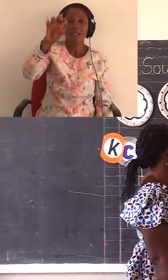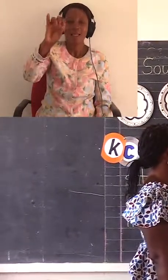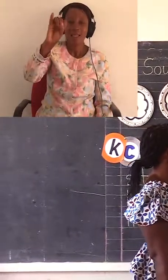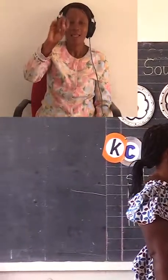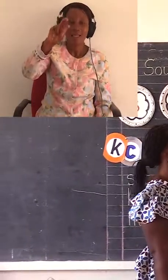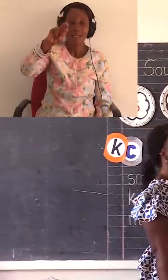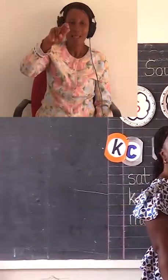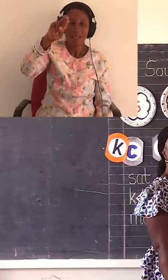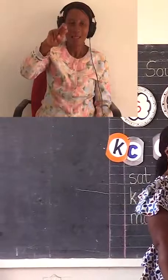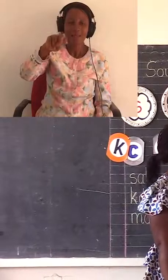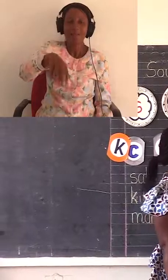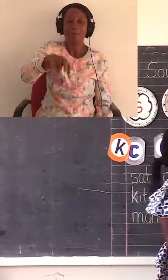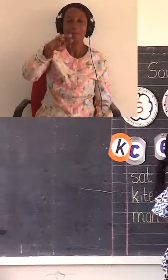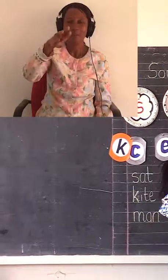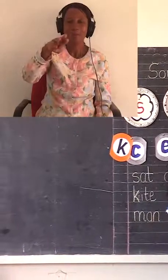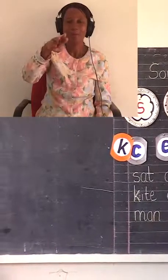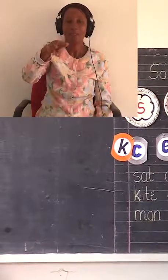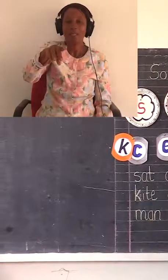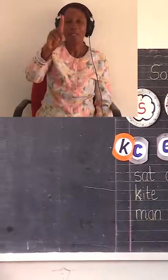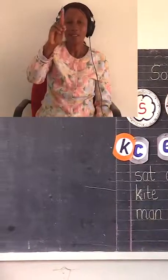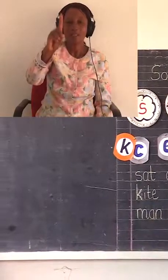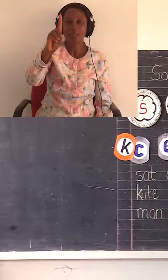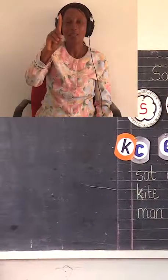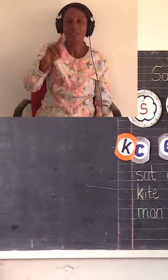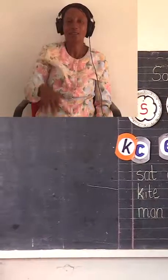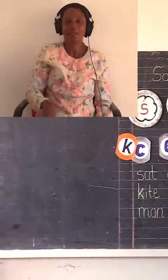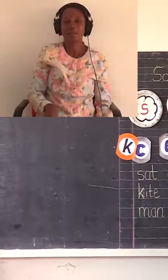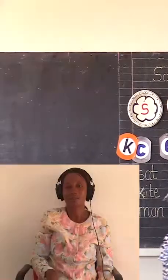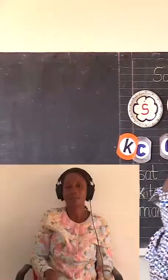R, M, D.